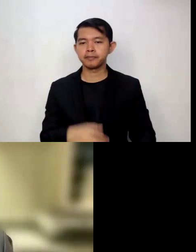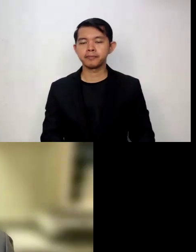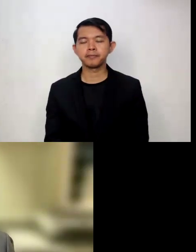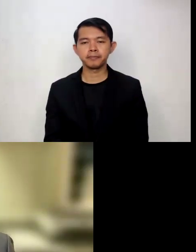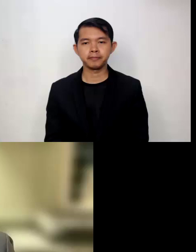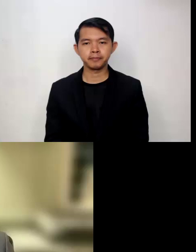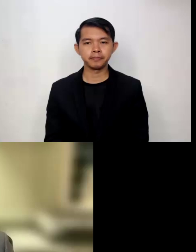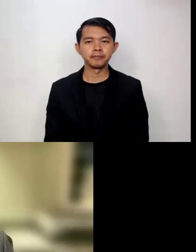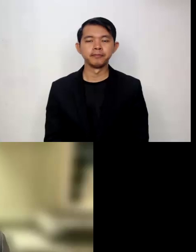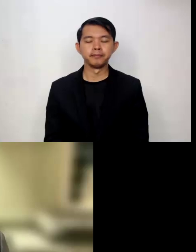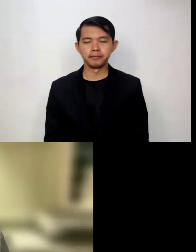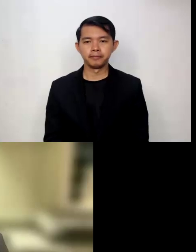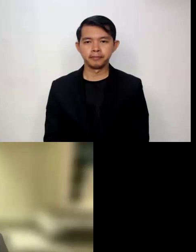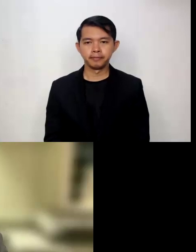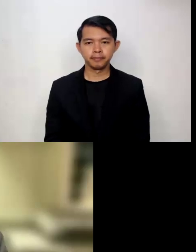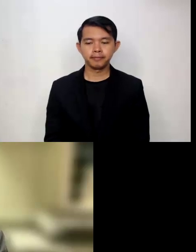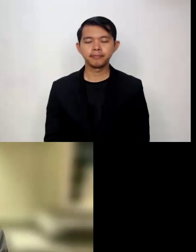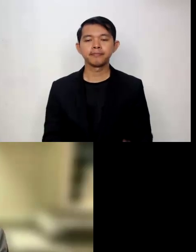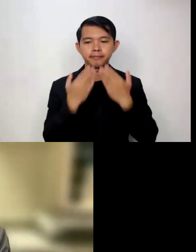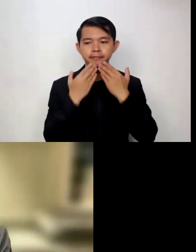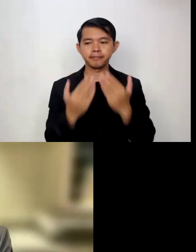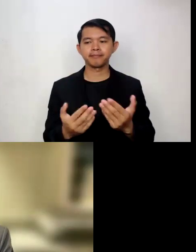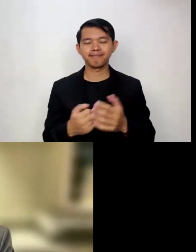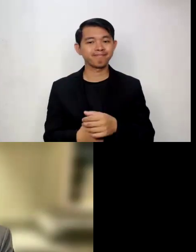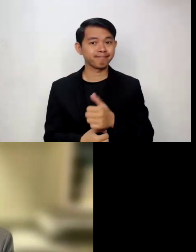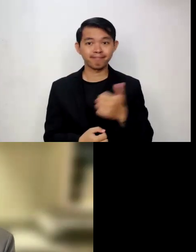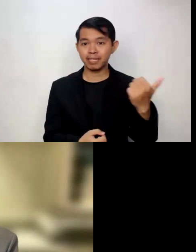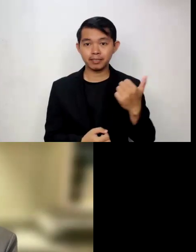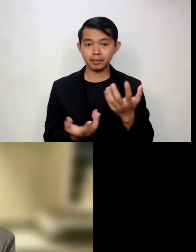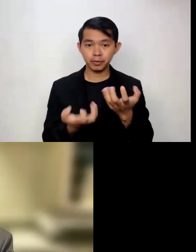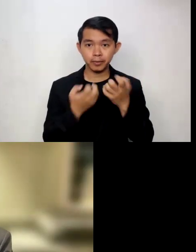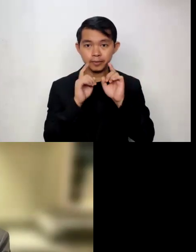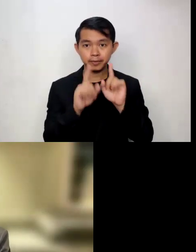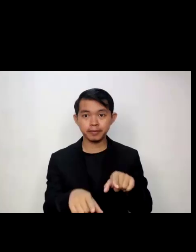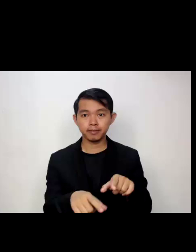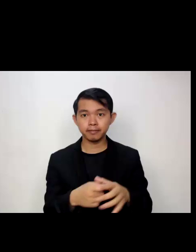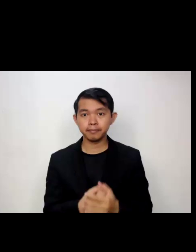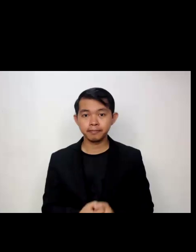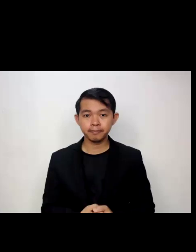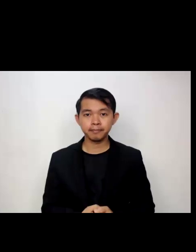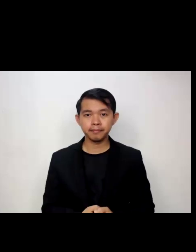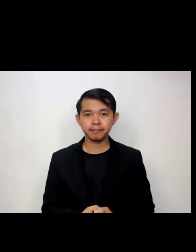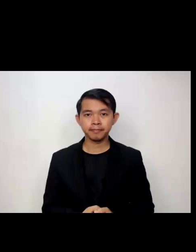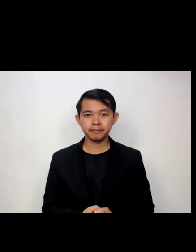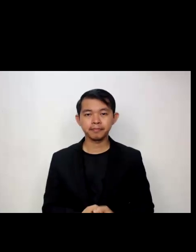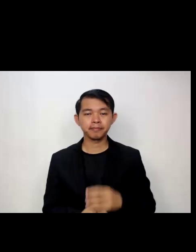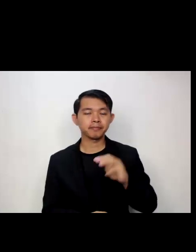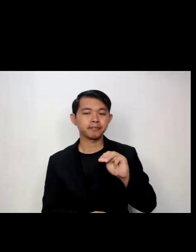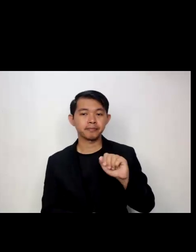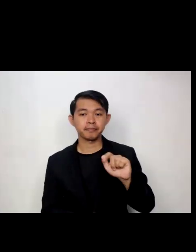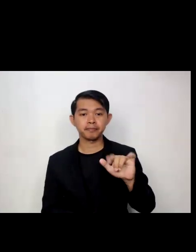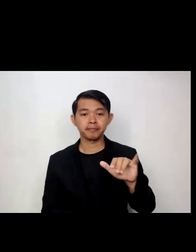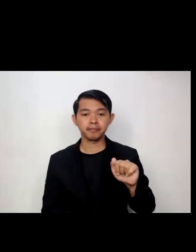Yeah. Thank you. Anyone else in the panel who'd like to answer the question? I know, yeah. Yeah, go